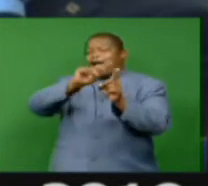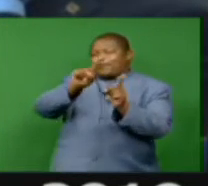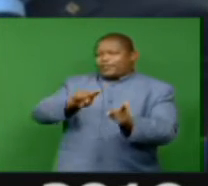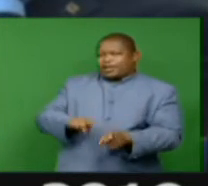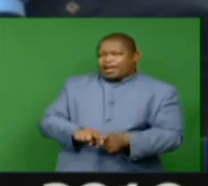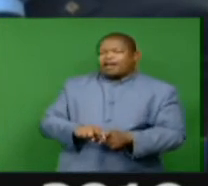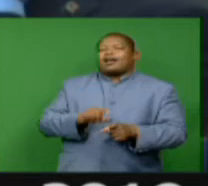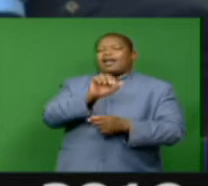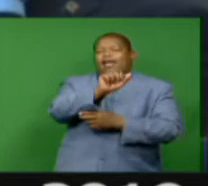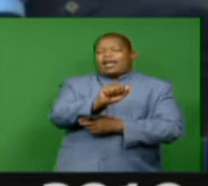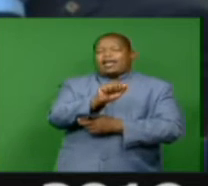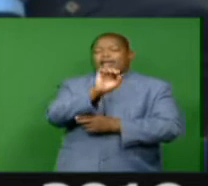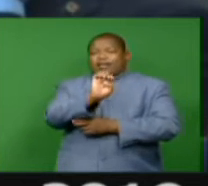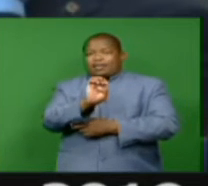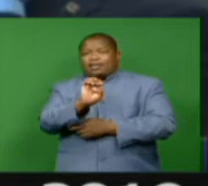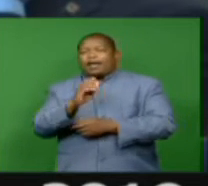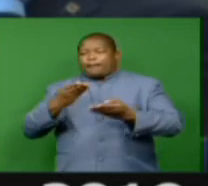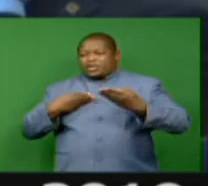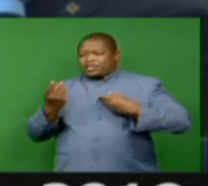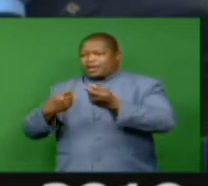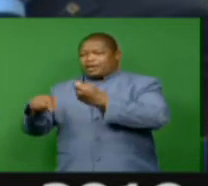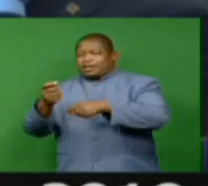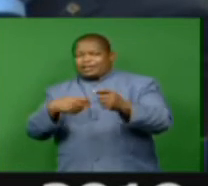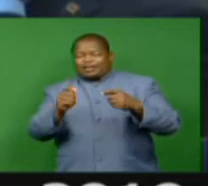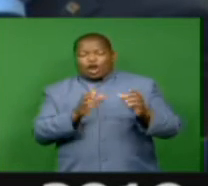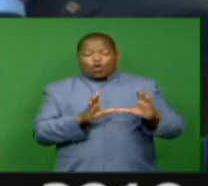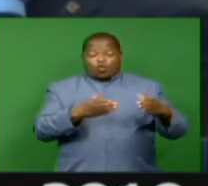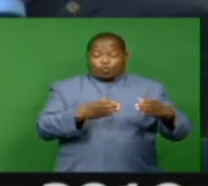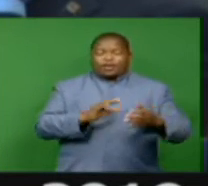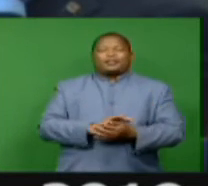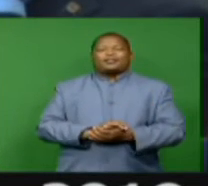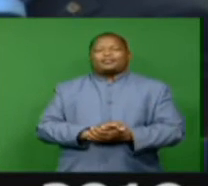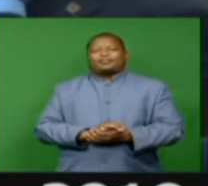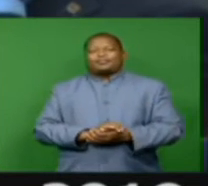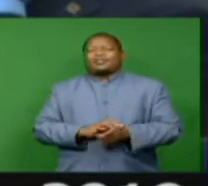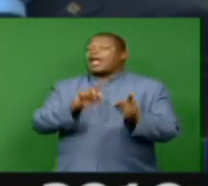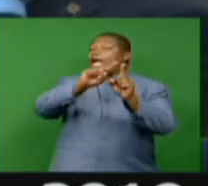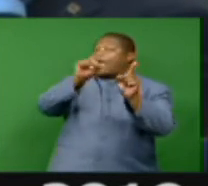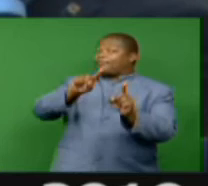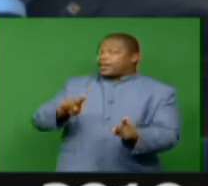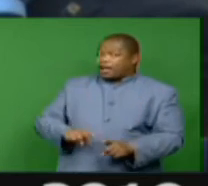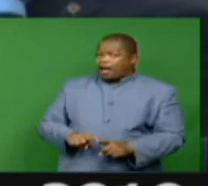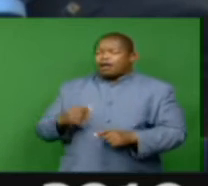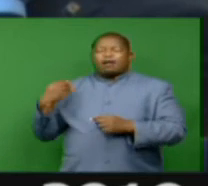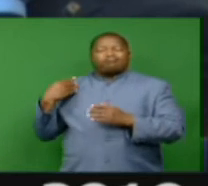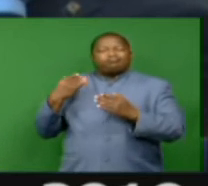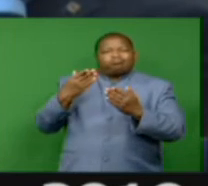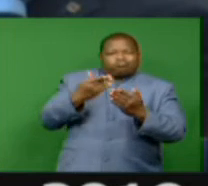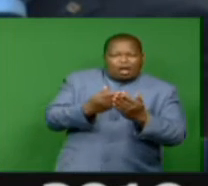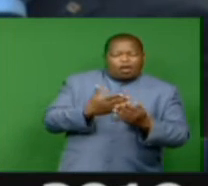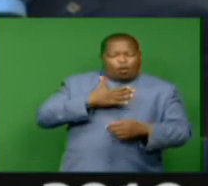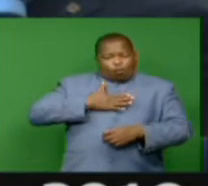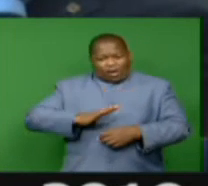shared vision and a desire by Africa to own her data and also harvest